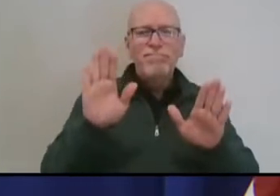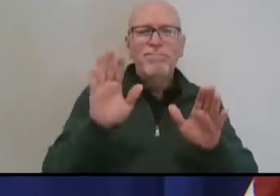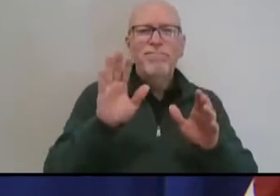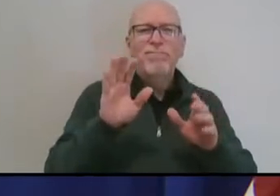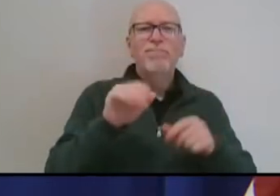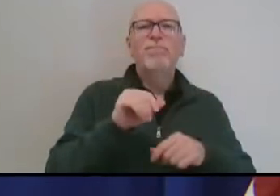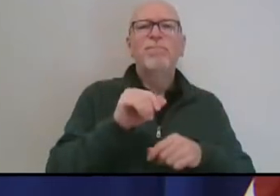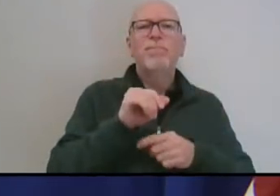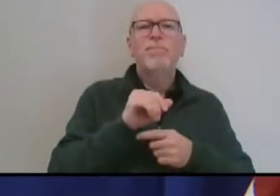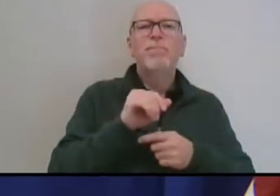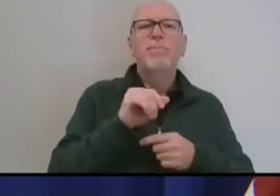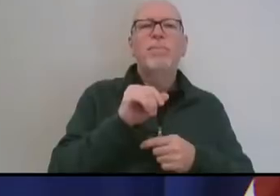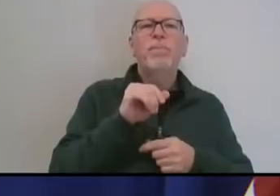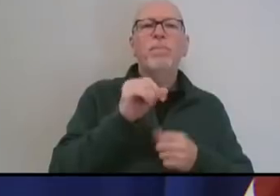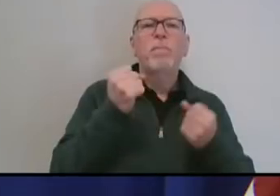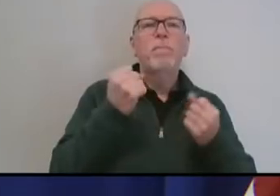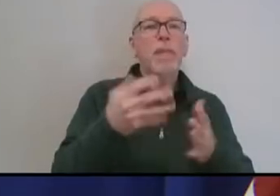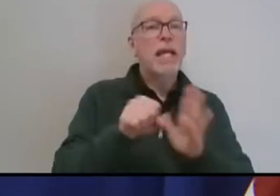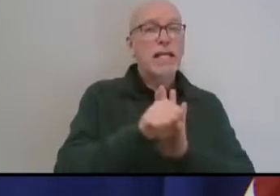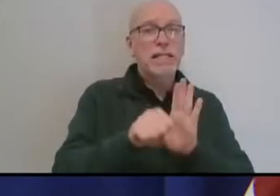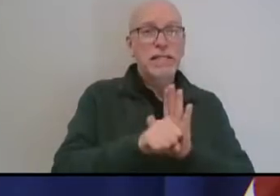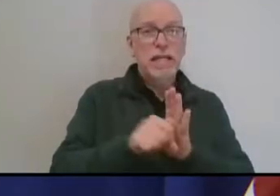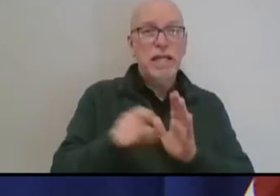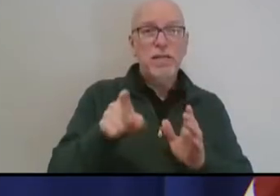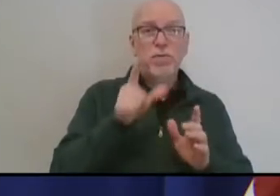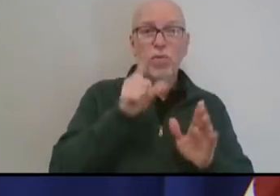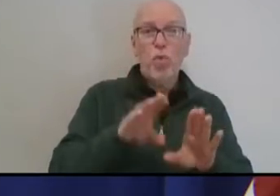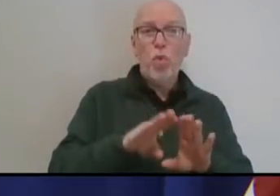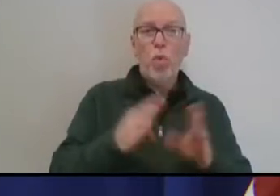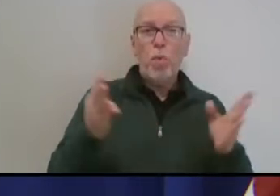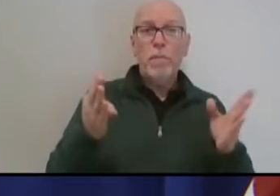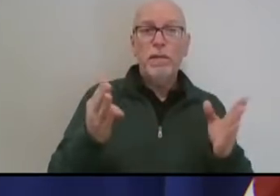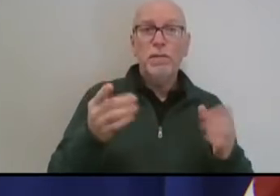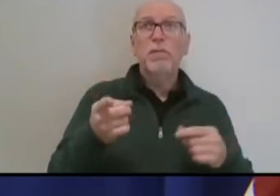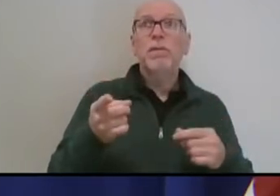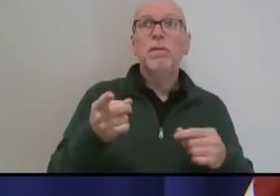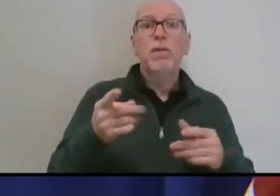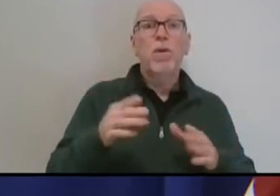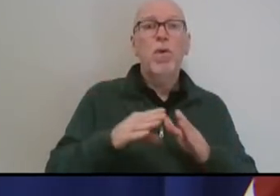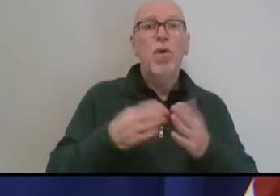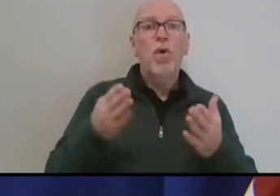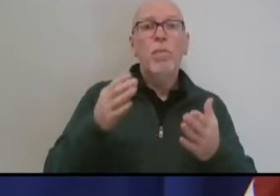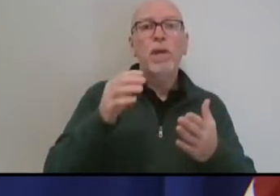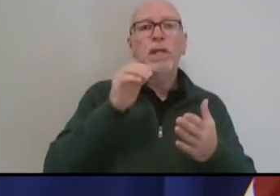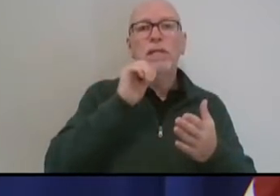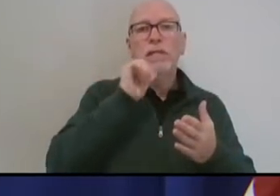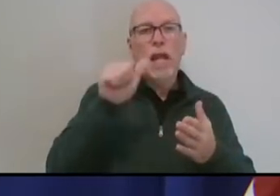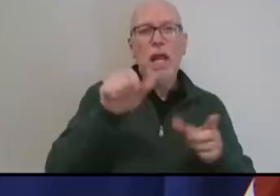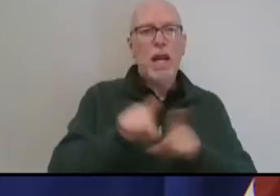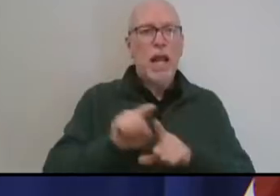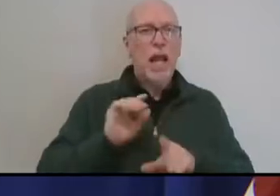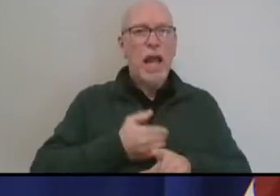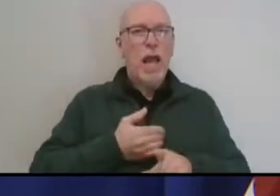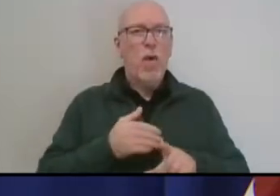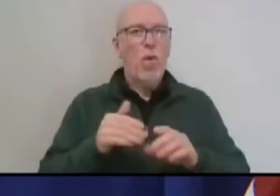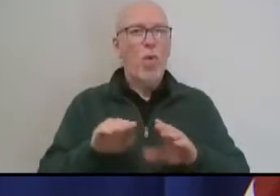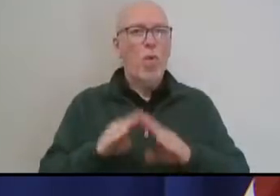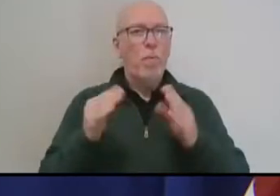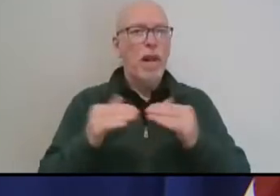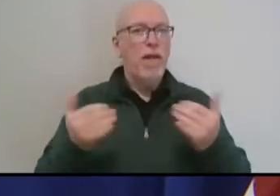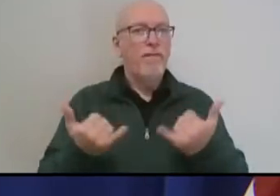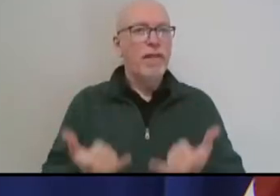the fine print, many states that are opening up not even to the level we're at right now. And so